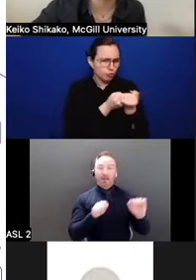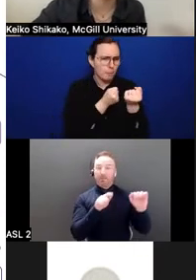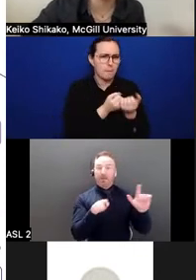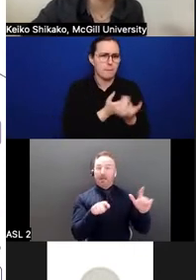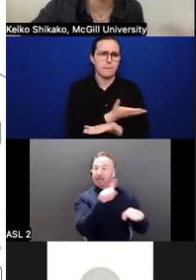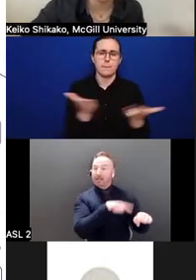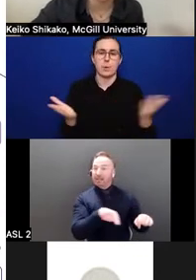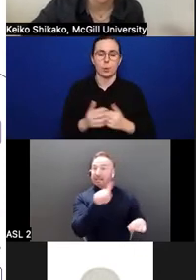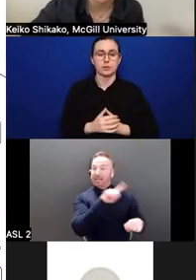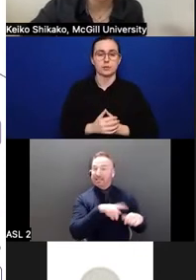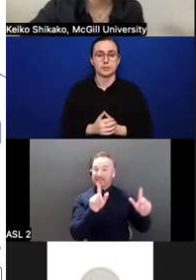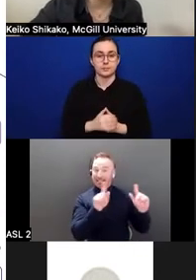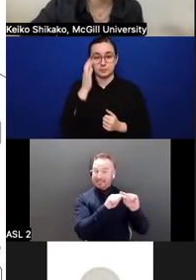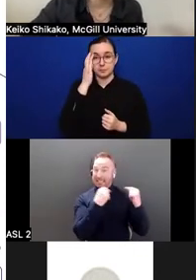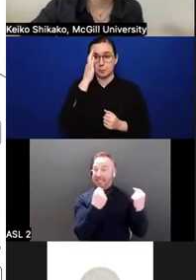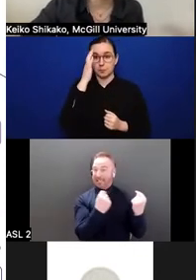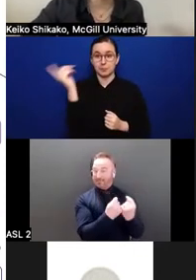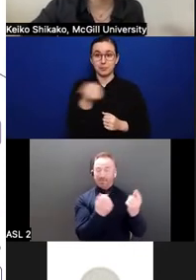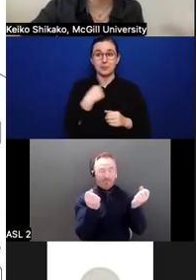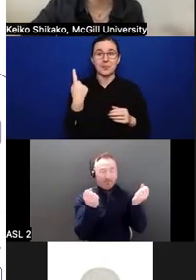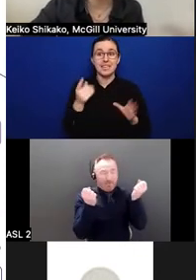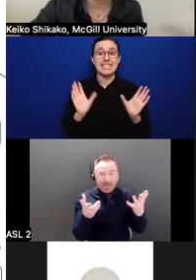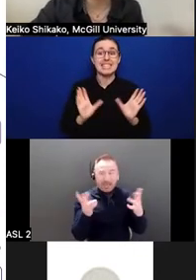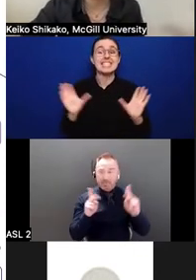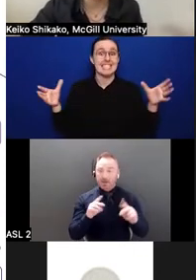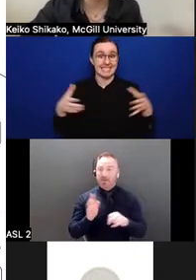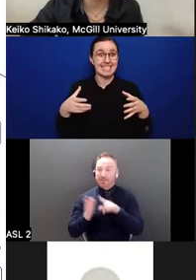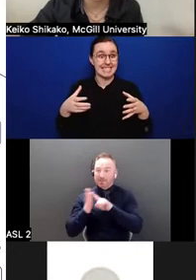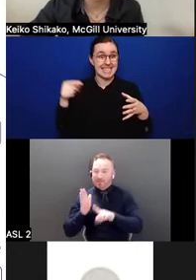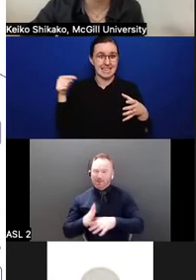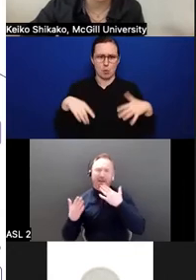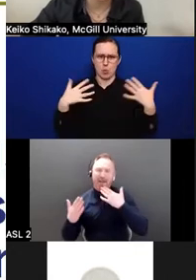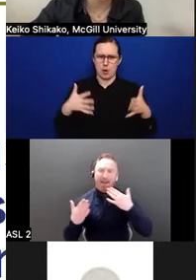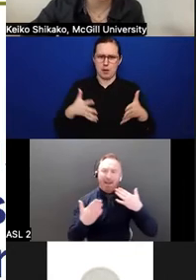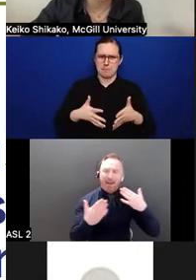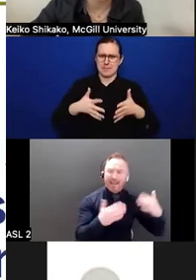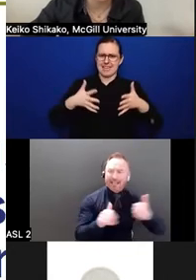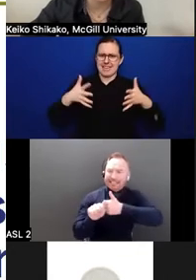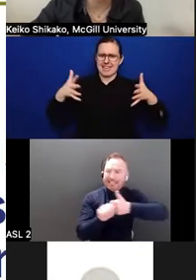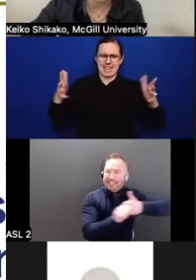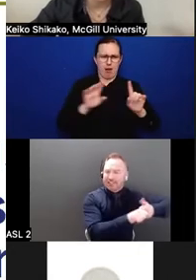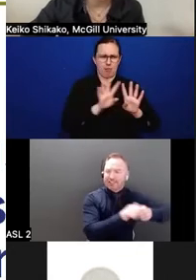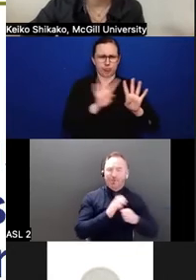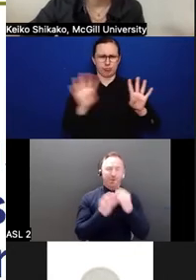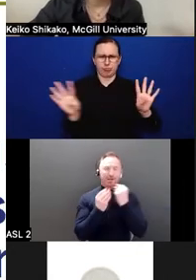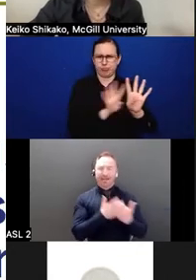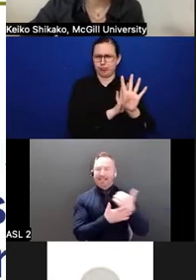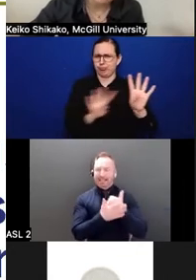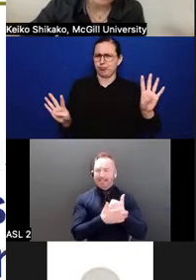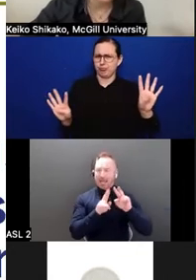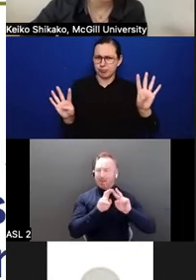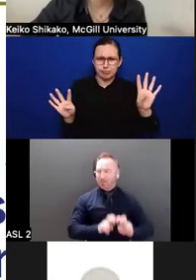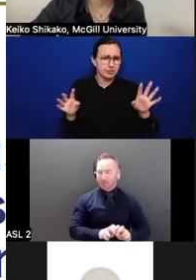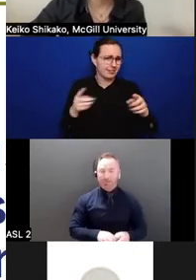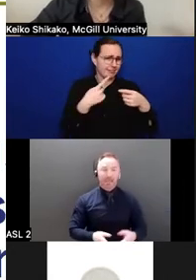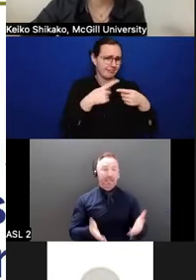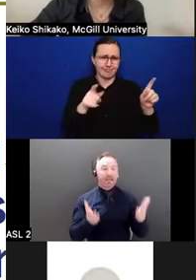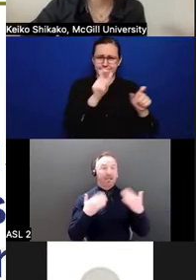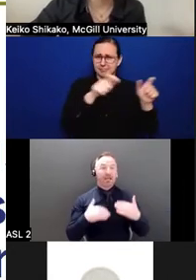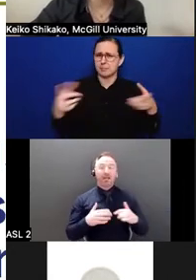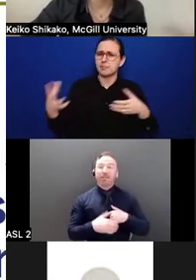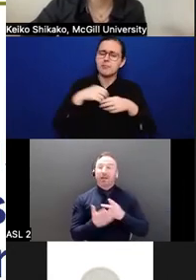research and would like to thank them all for collecting the data and doing different parts of the analysis. The other project that